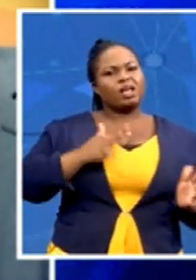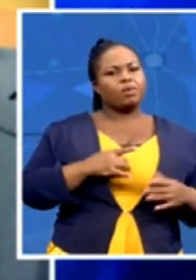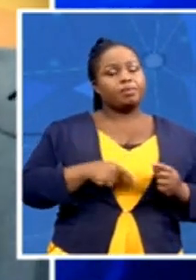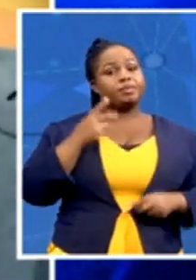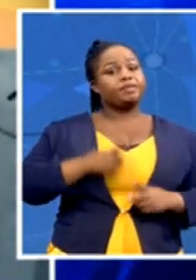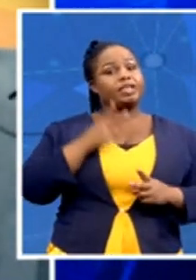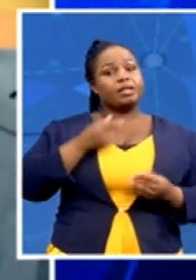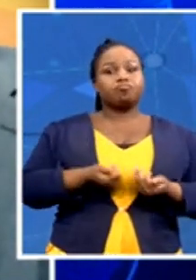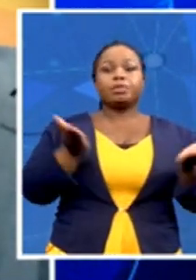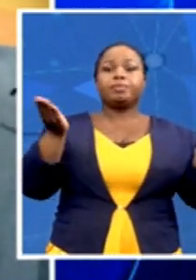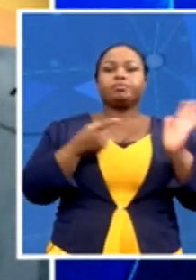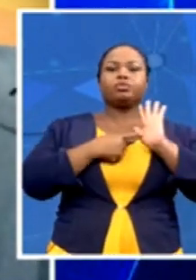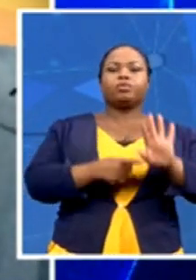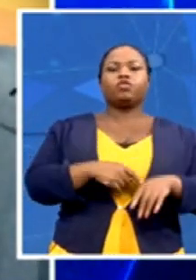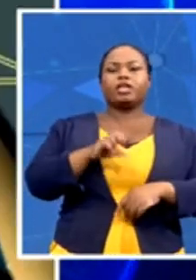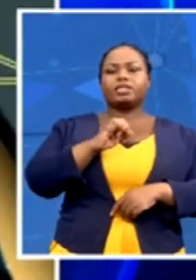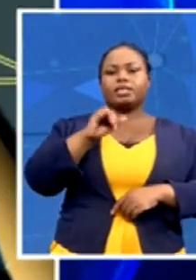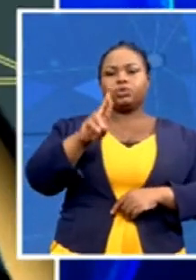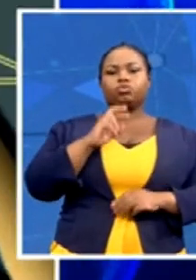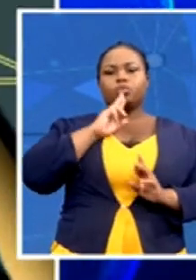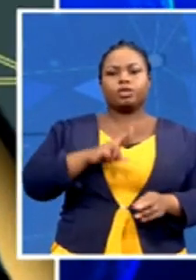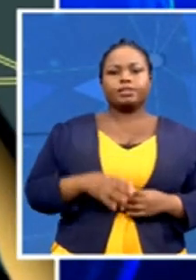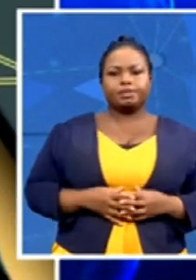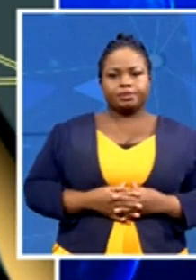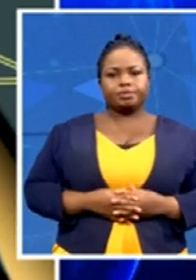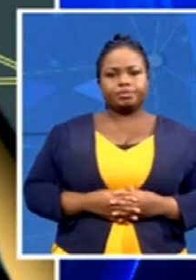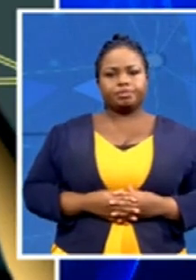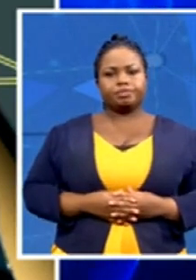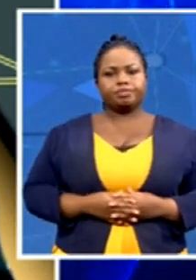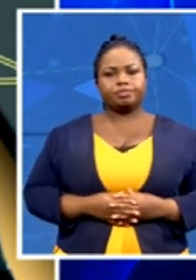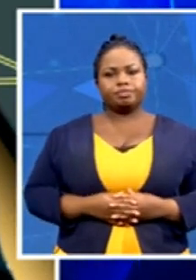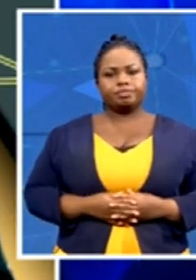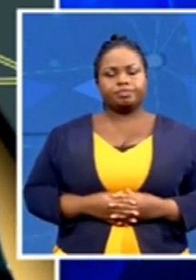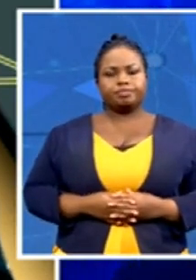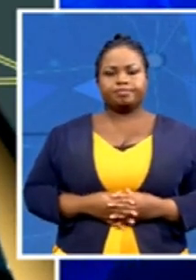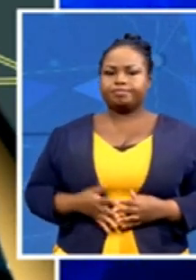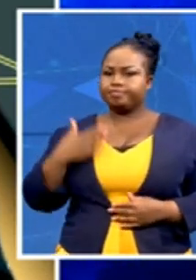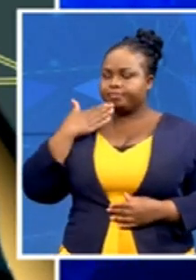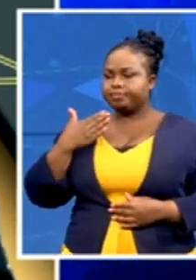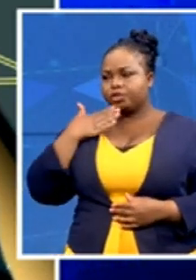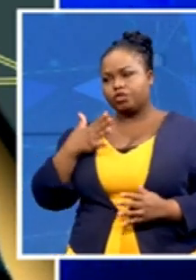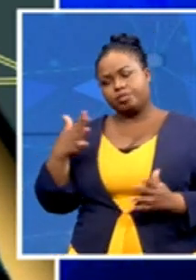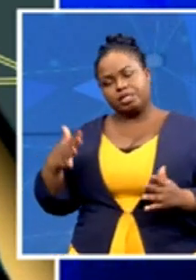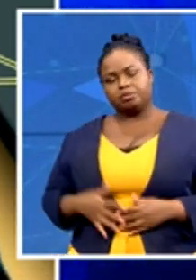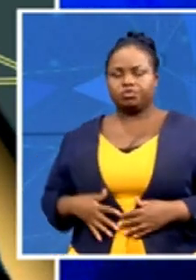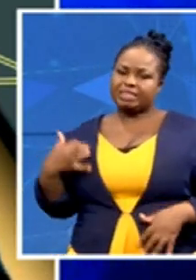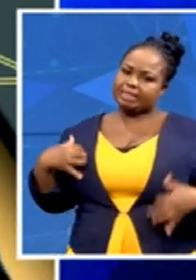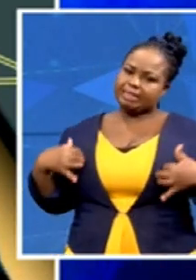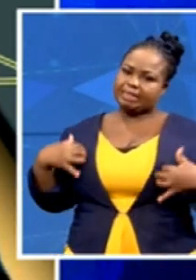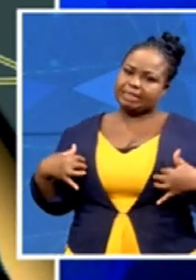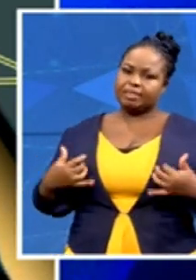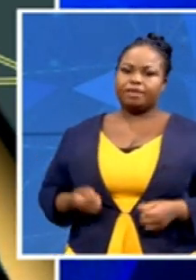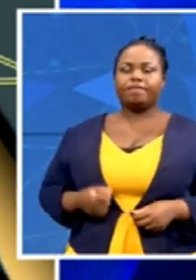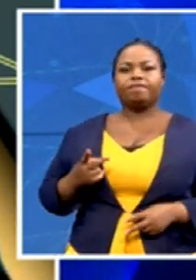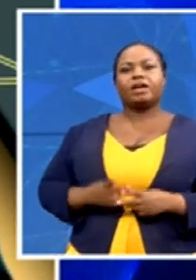report? Thank you very much. We are really excited that the report is finally out there, because there's been a